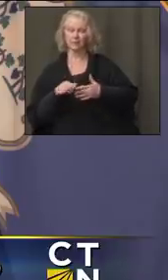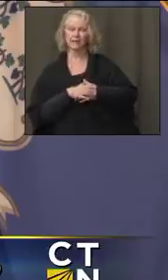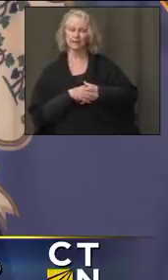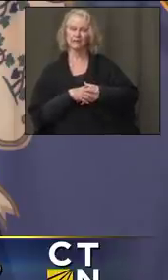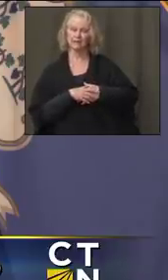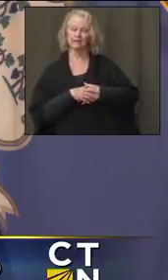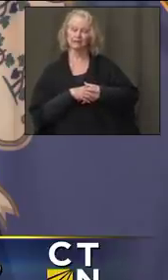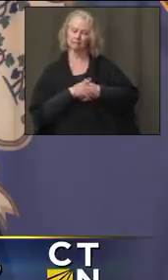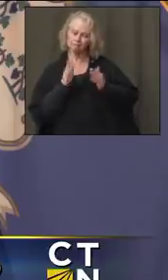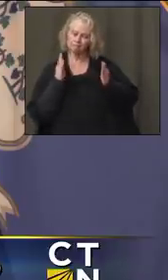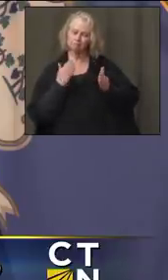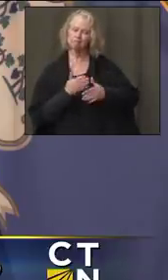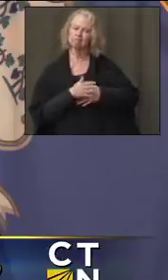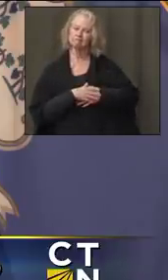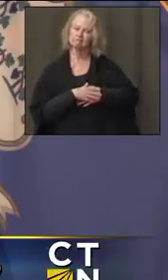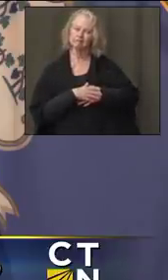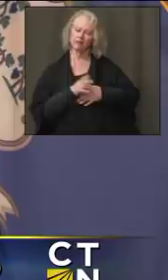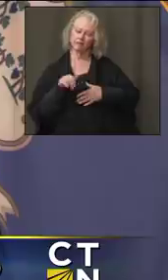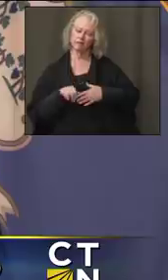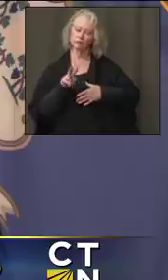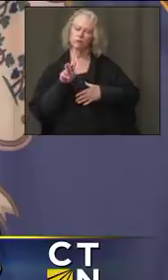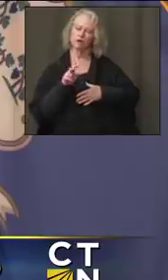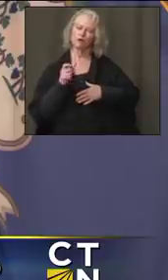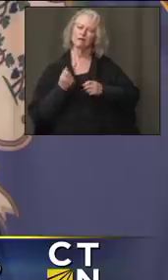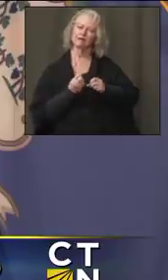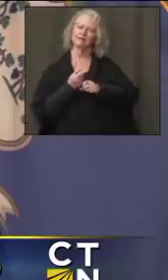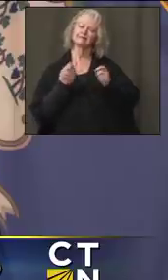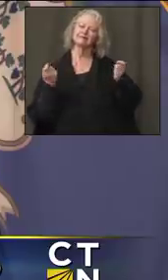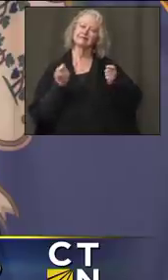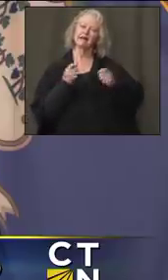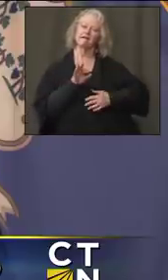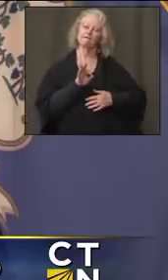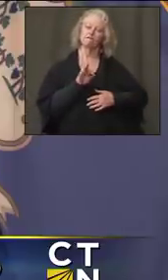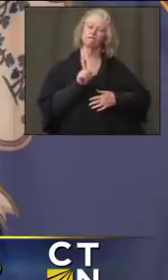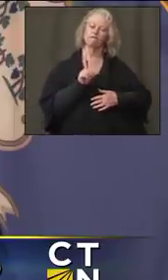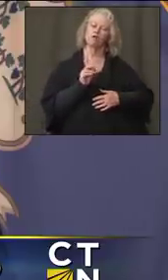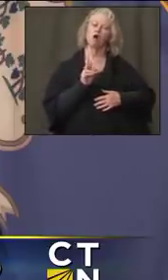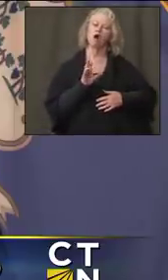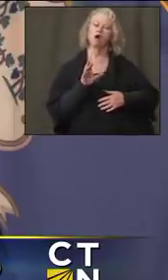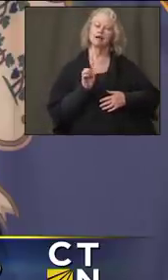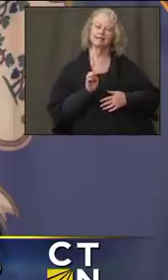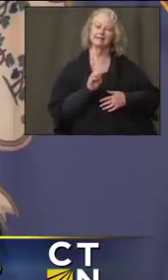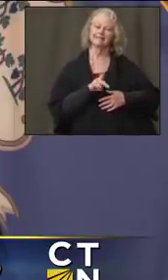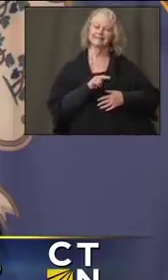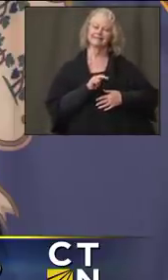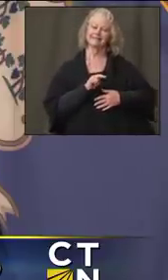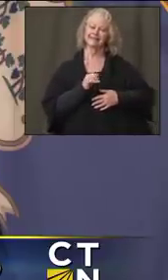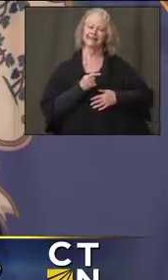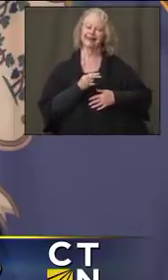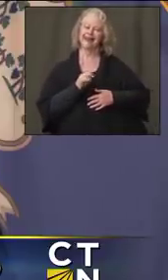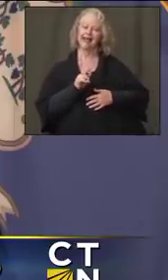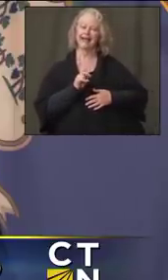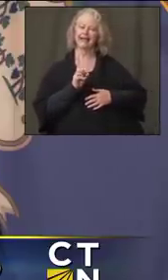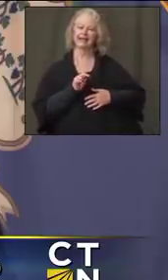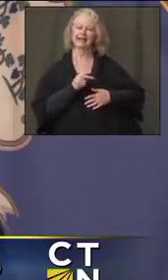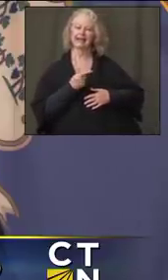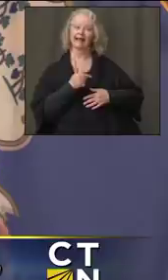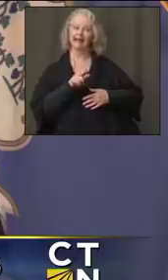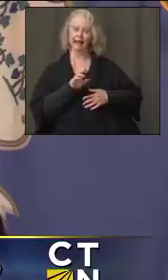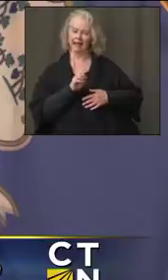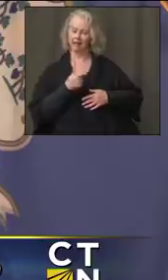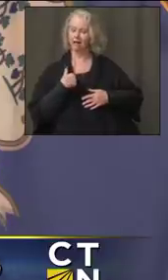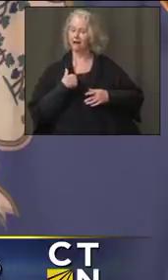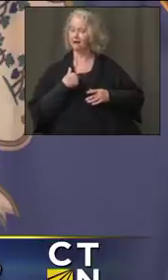because this is the 200th anniversary of Florence Nightingale. And so I had the occasion to be at St.